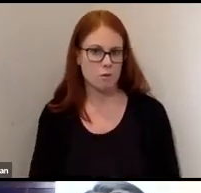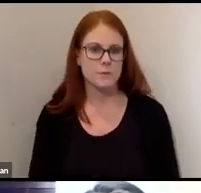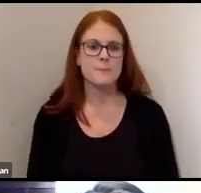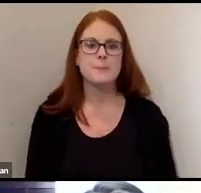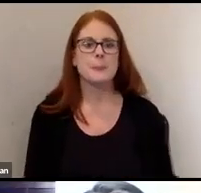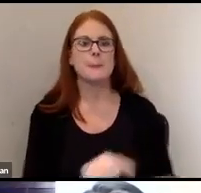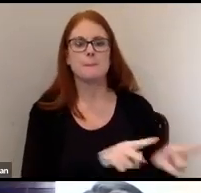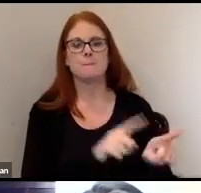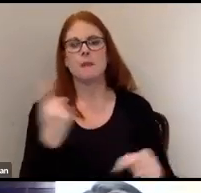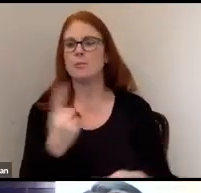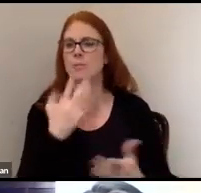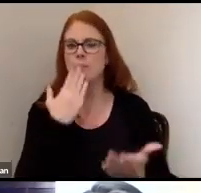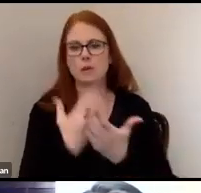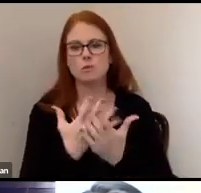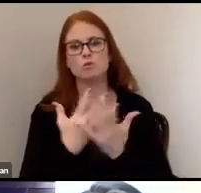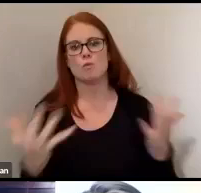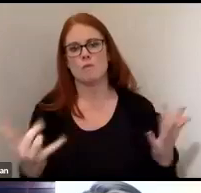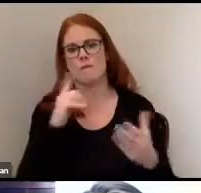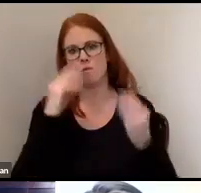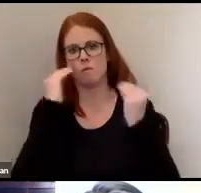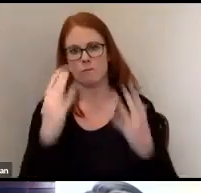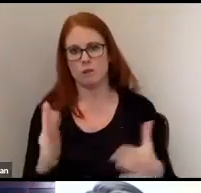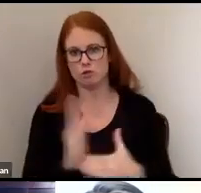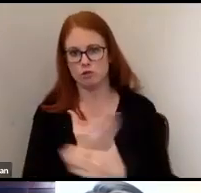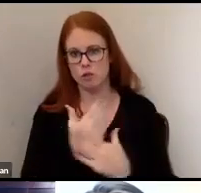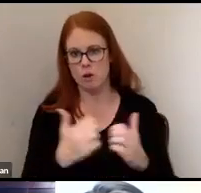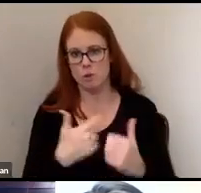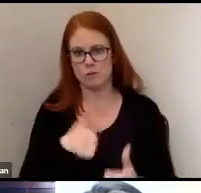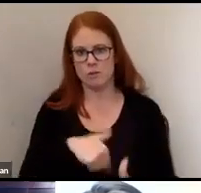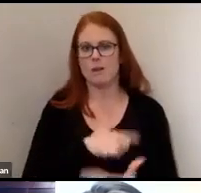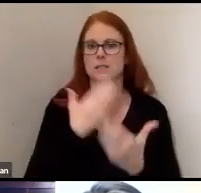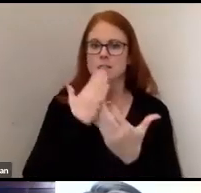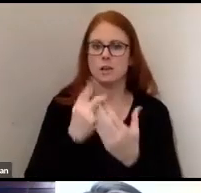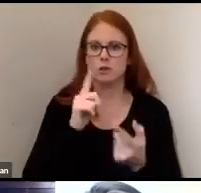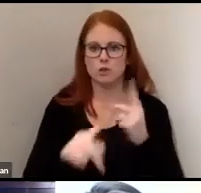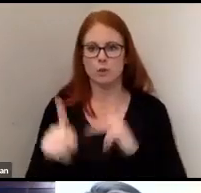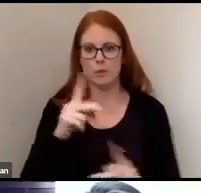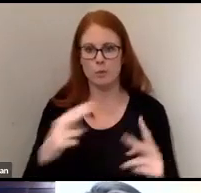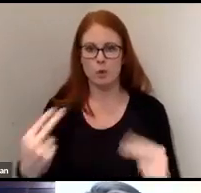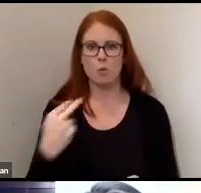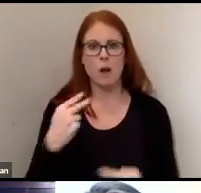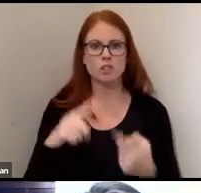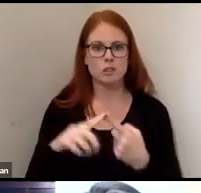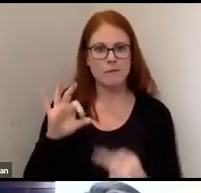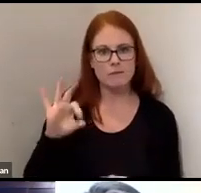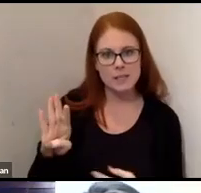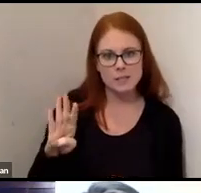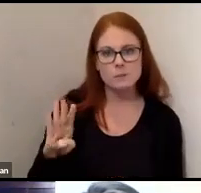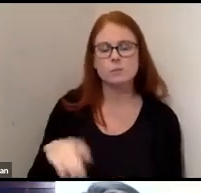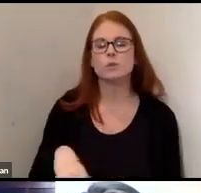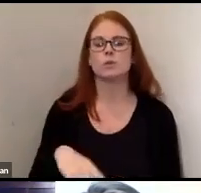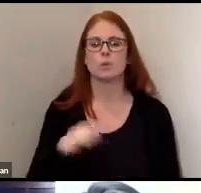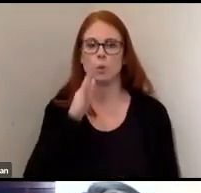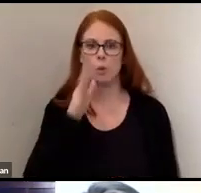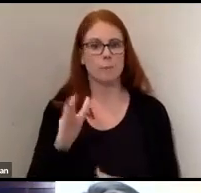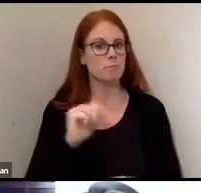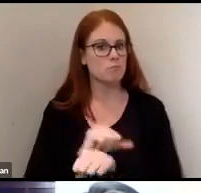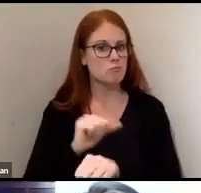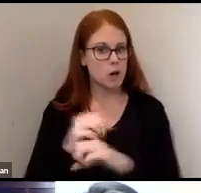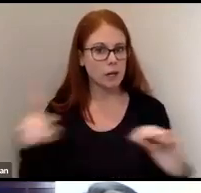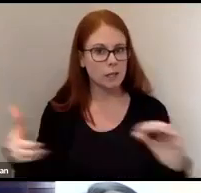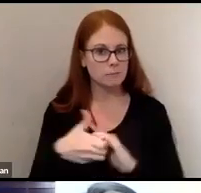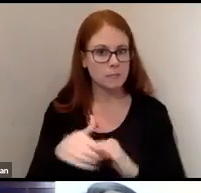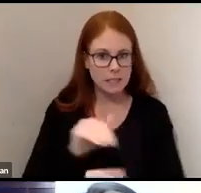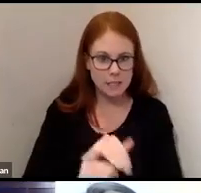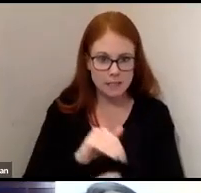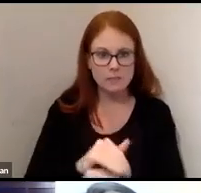you so much for the information that you're sharing. And thanks to those who are watching on Facebook and asking questions. We will be working this evening